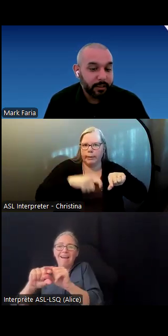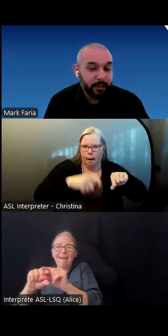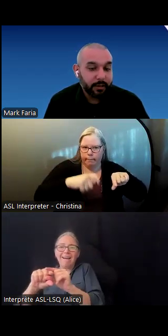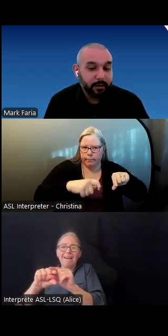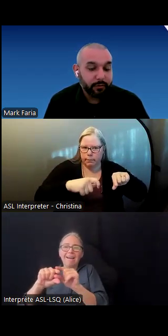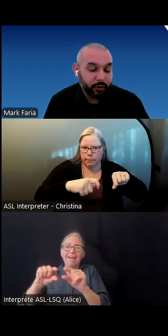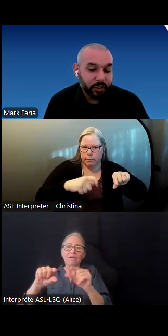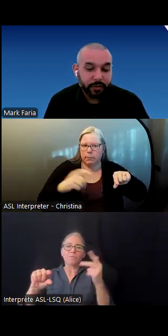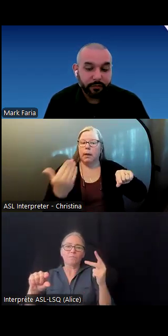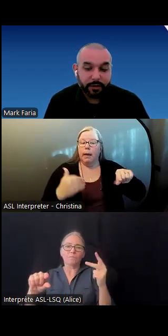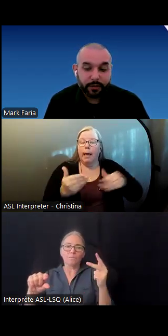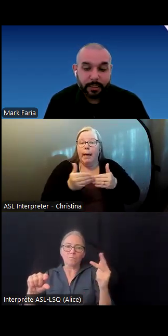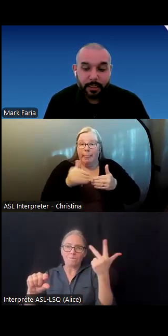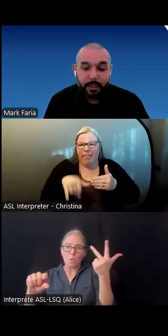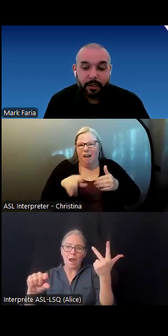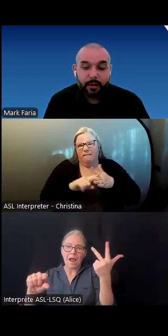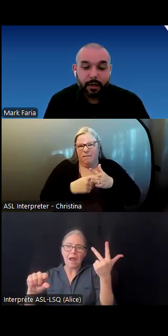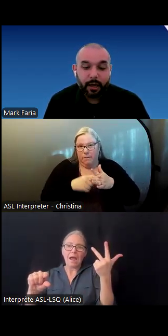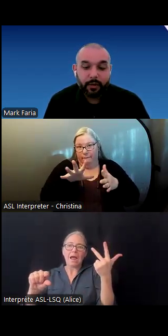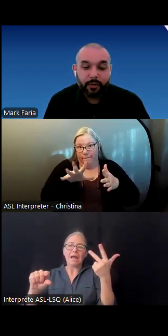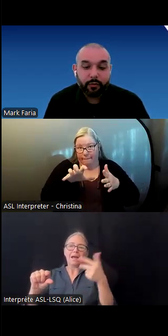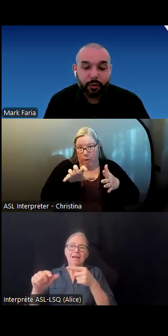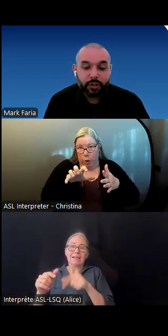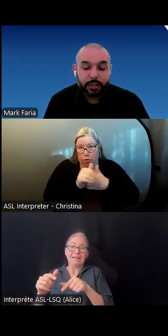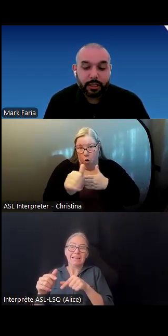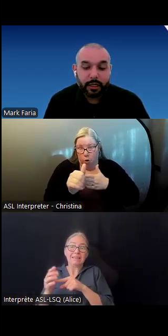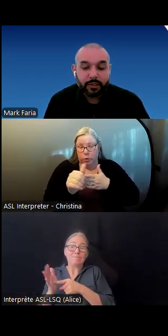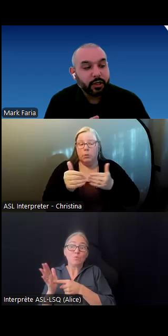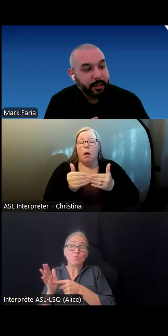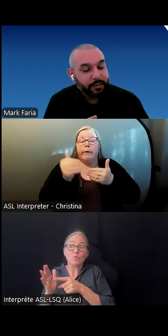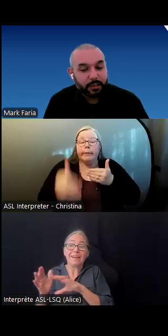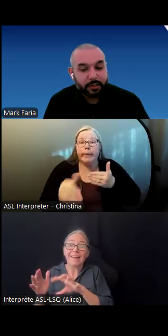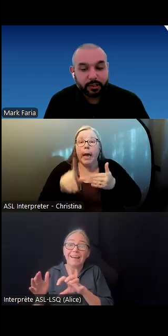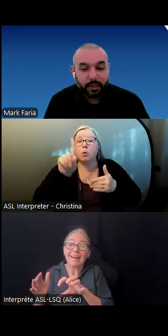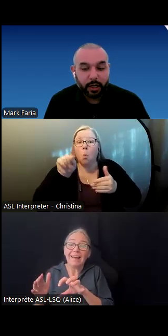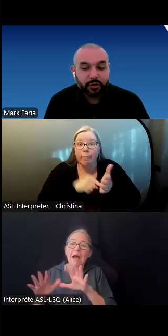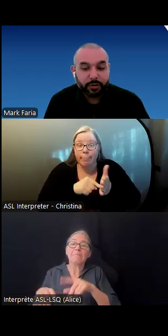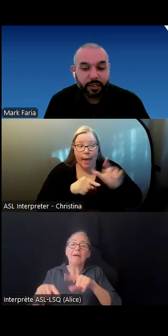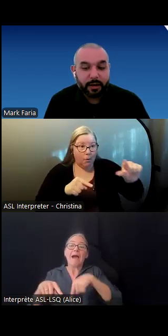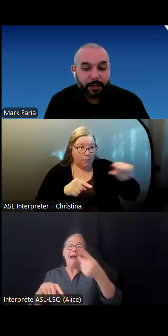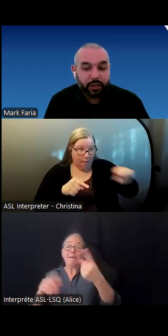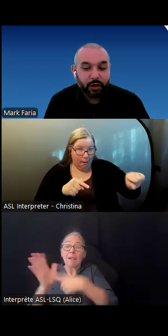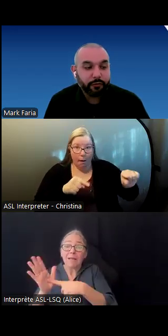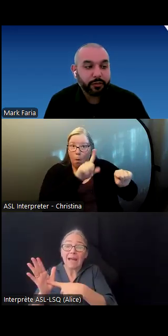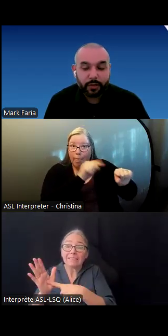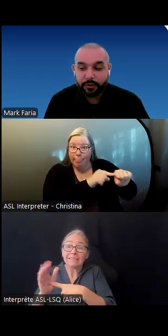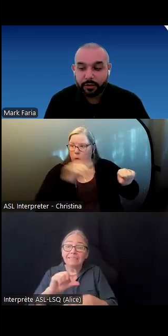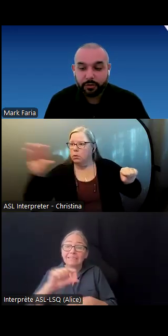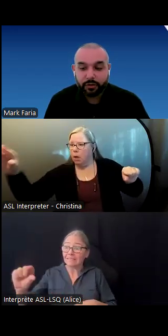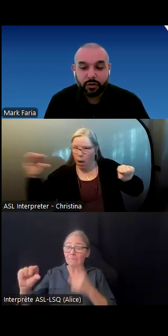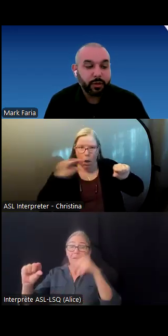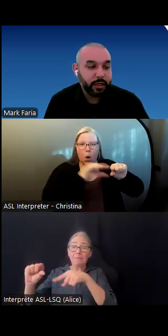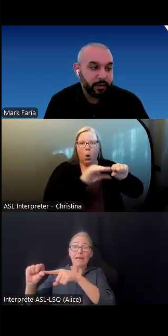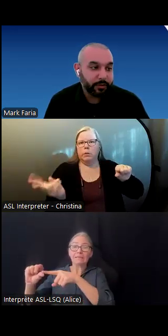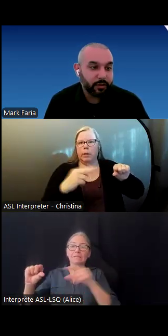$114,750 for 2025, then unfortunately it's a little bit less. It's 100% matching on the first